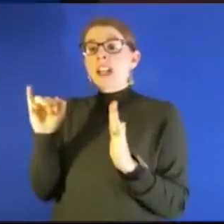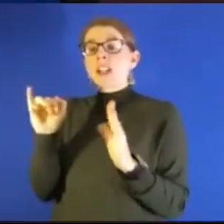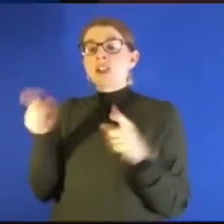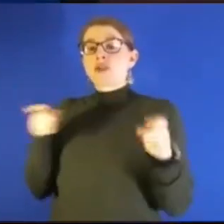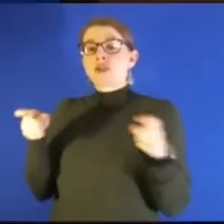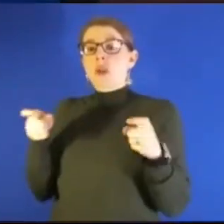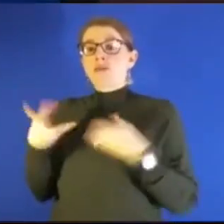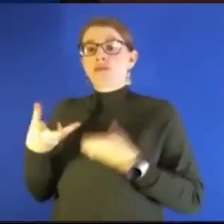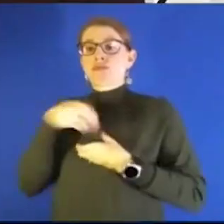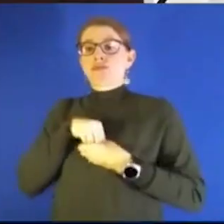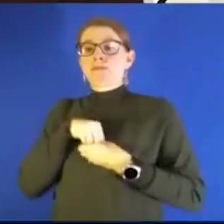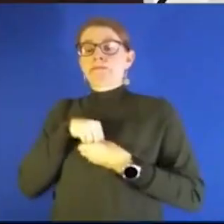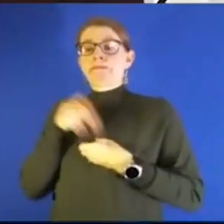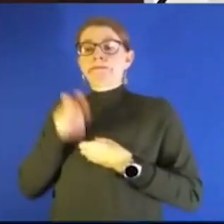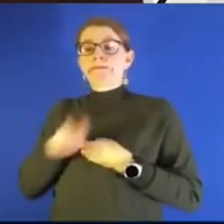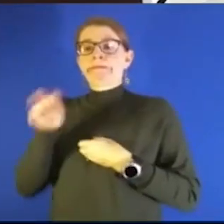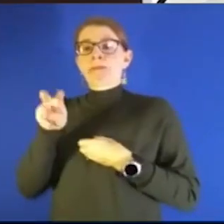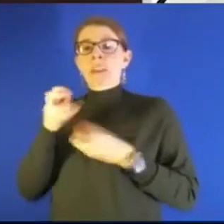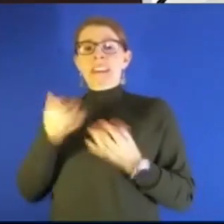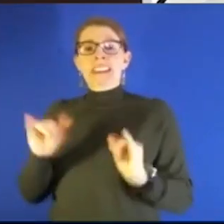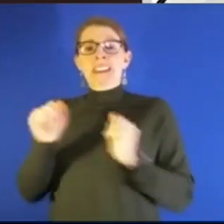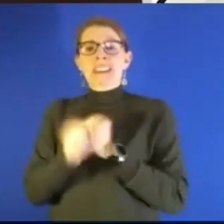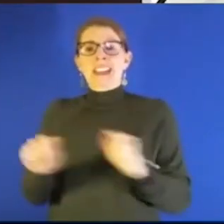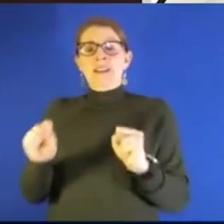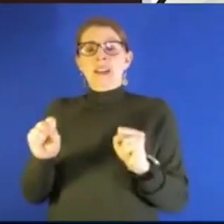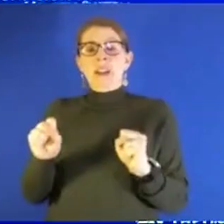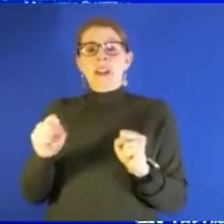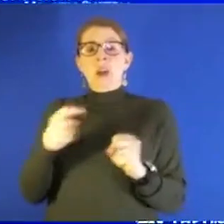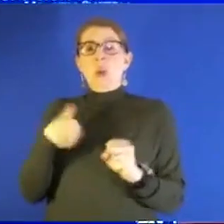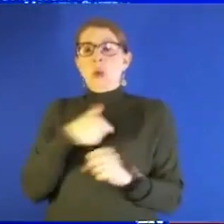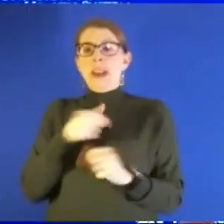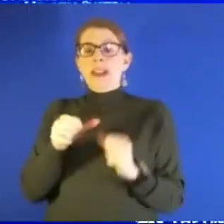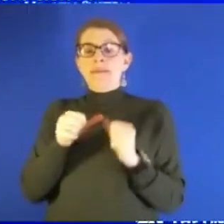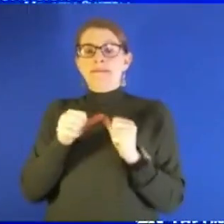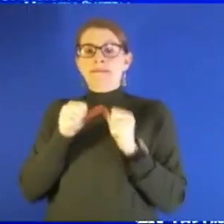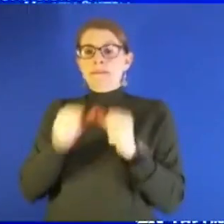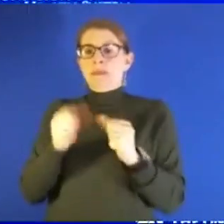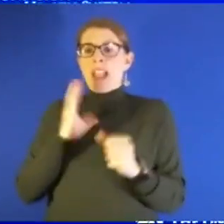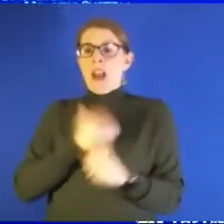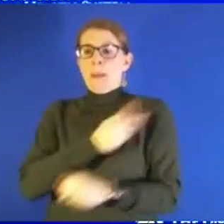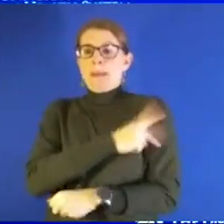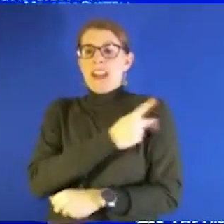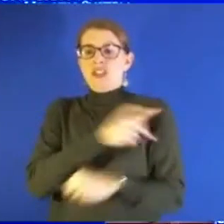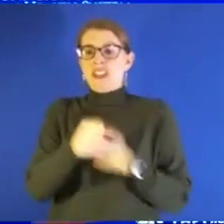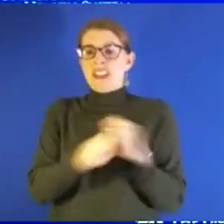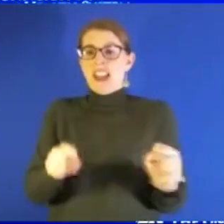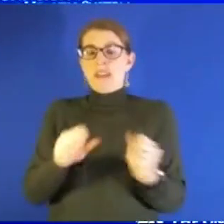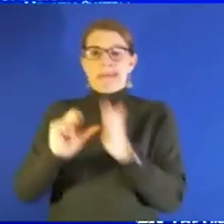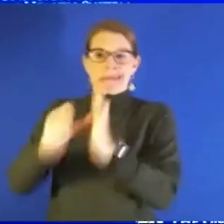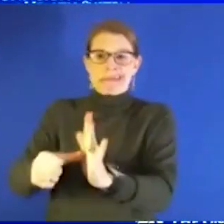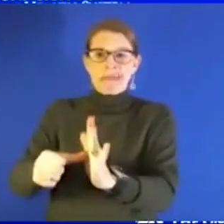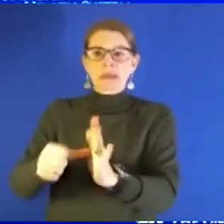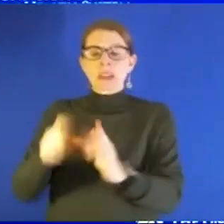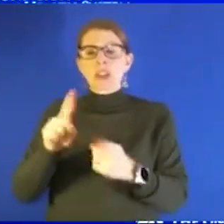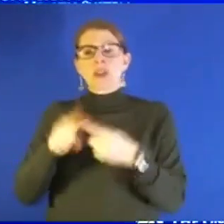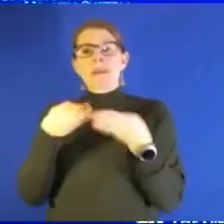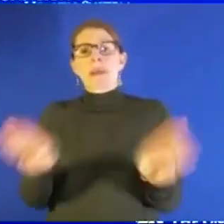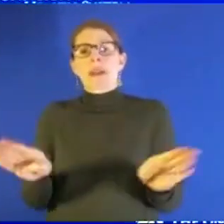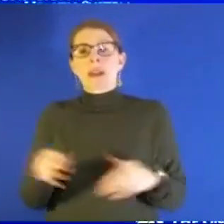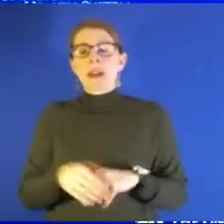and they still keep you safe. Yeah, we keep our patients safe. I think it's a great question so that we can reiterate that to the public, because I think the public does have a